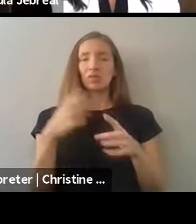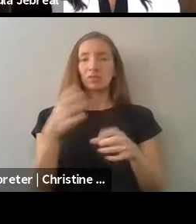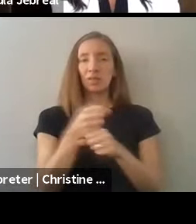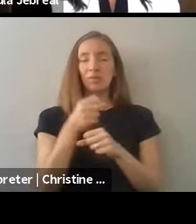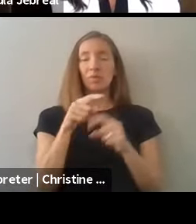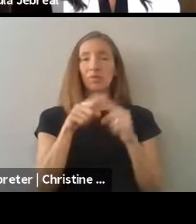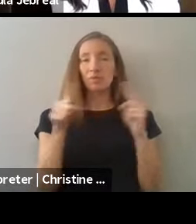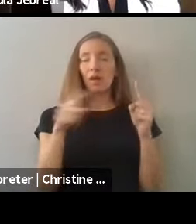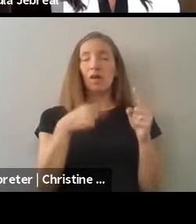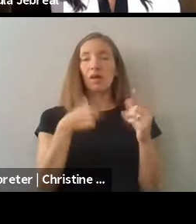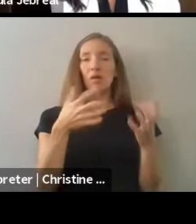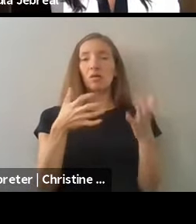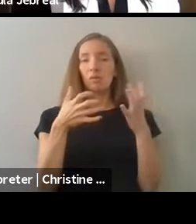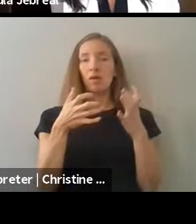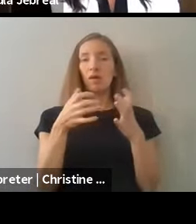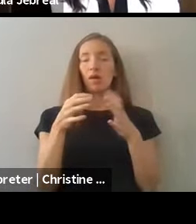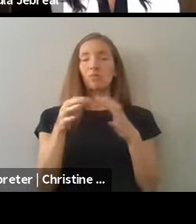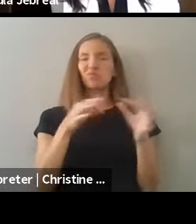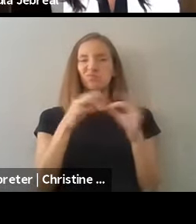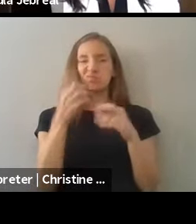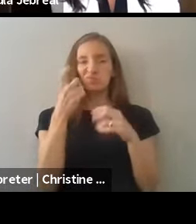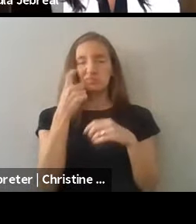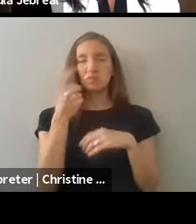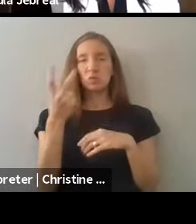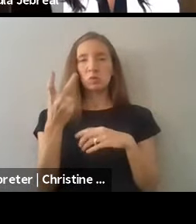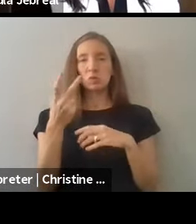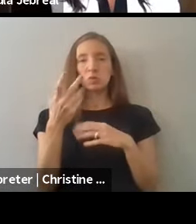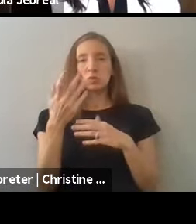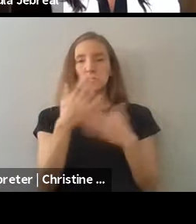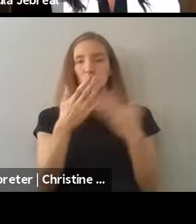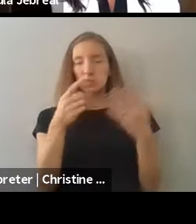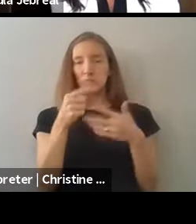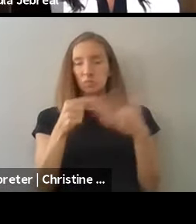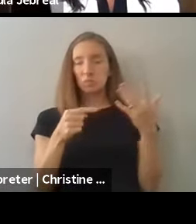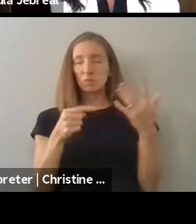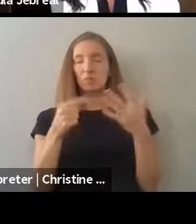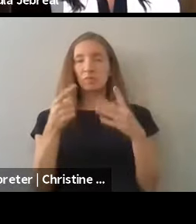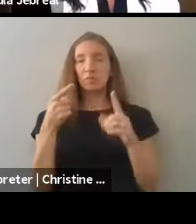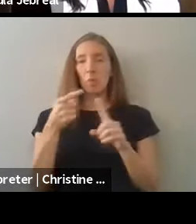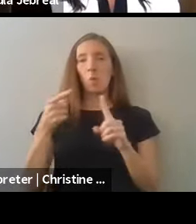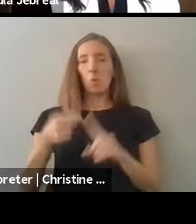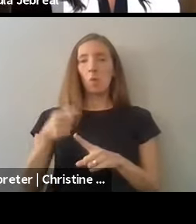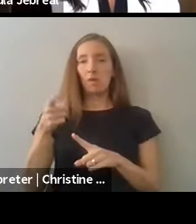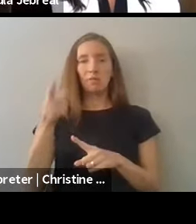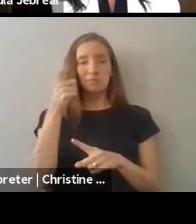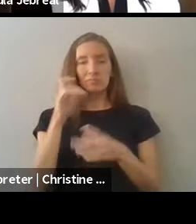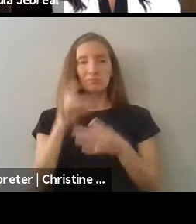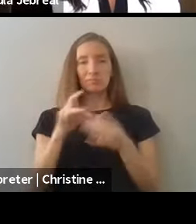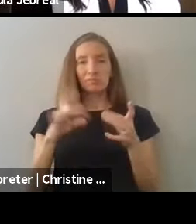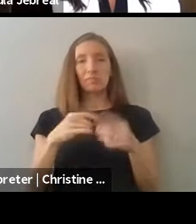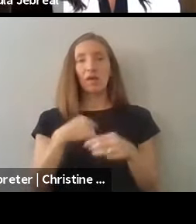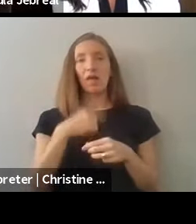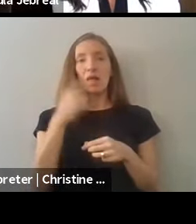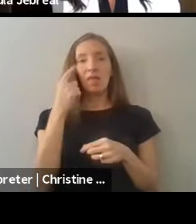a couple of the points that you just made, Kalpana, and which have come on in. I think both you